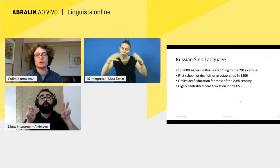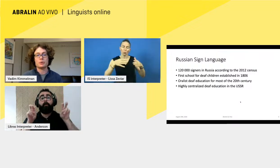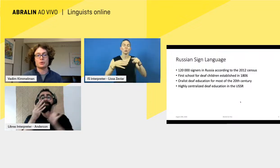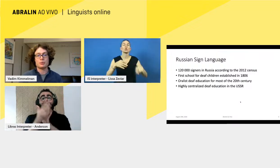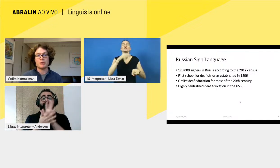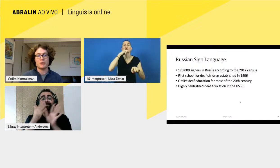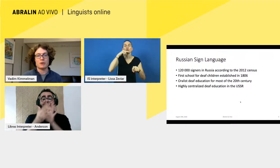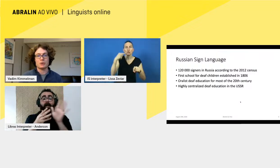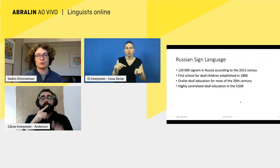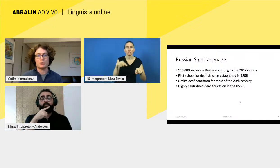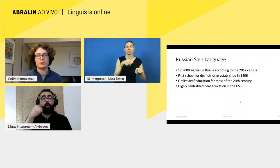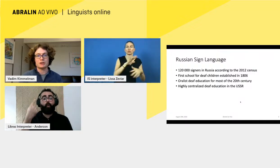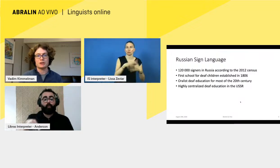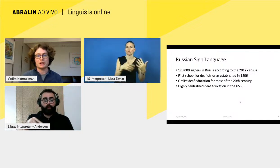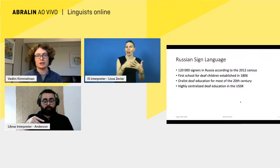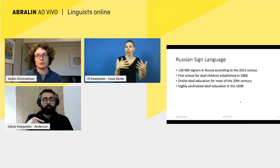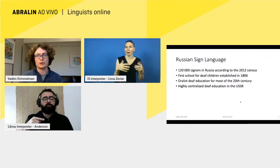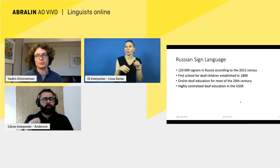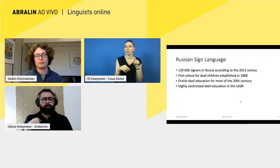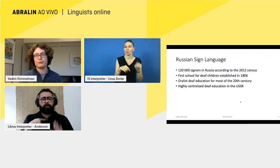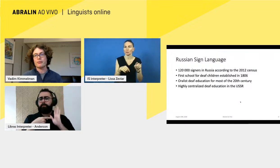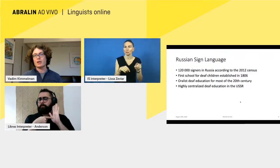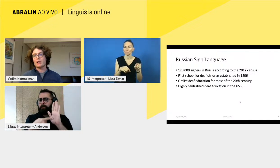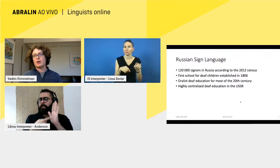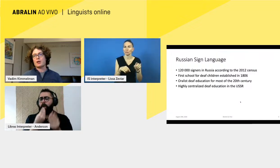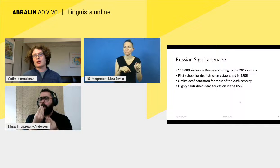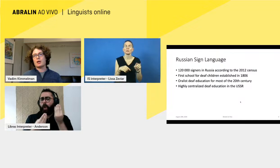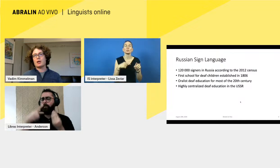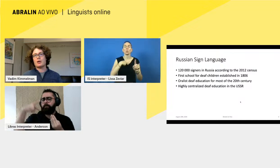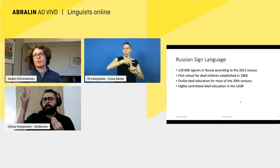give you a little bit of background on Russian Sign Language.